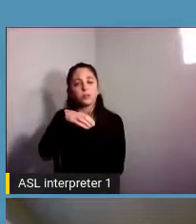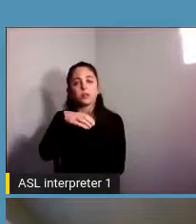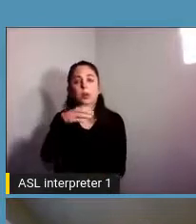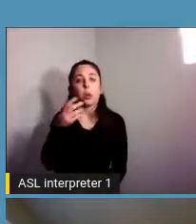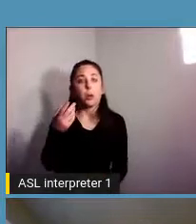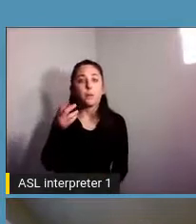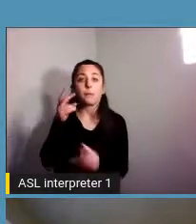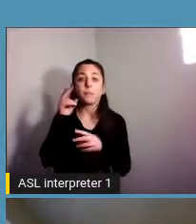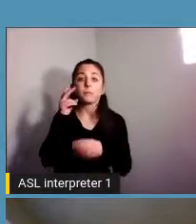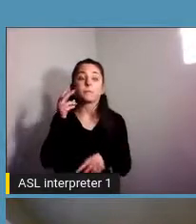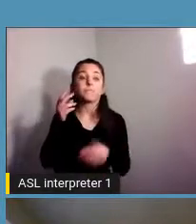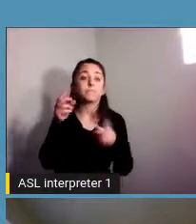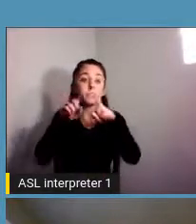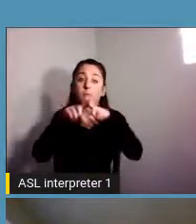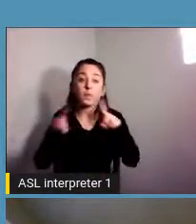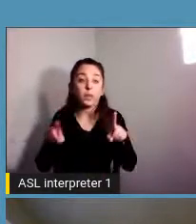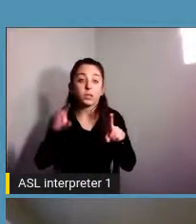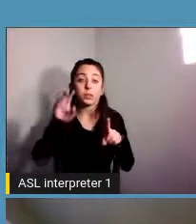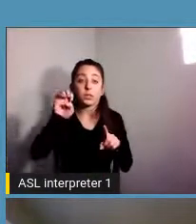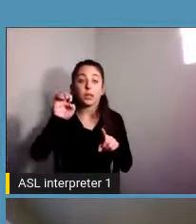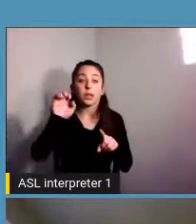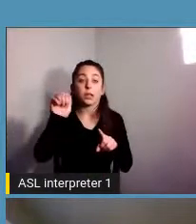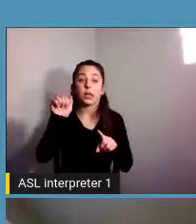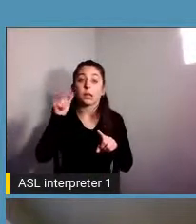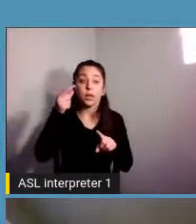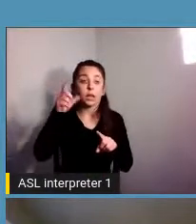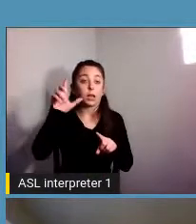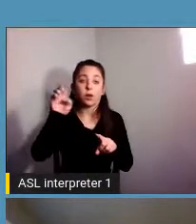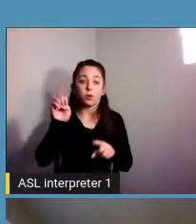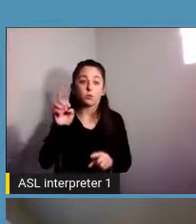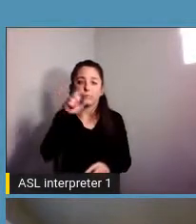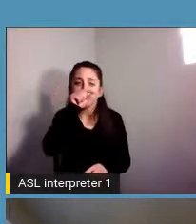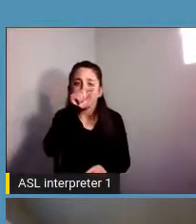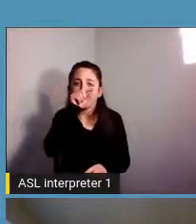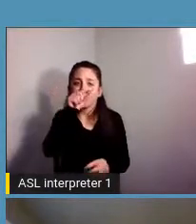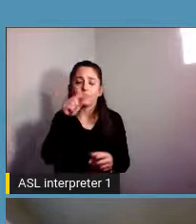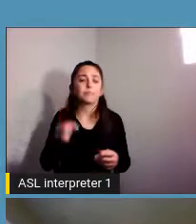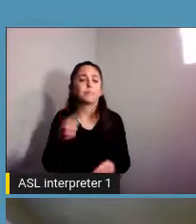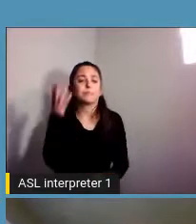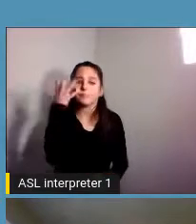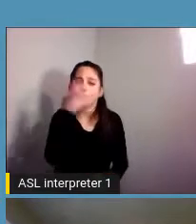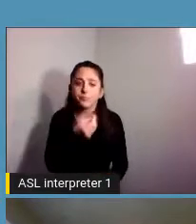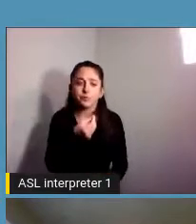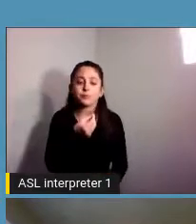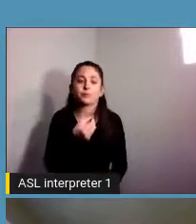But the eagle is really beautiful and something we're very proud to have been able to help with.